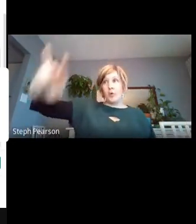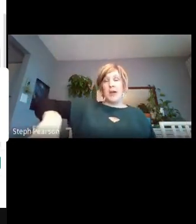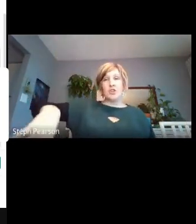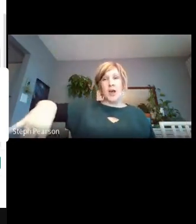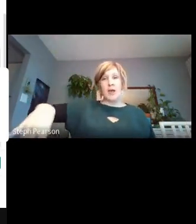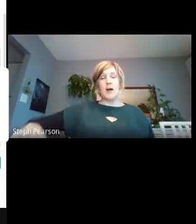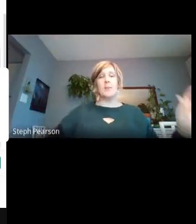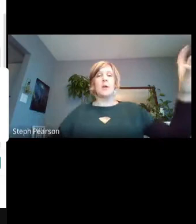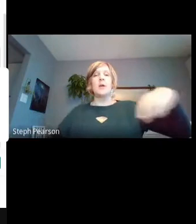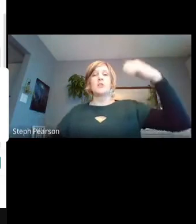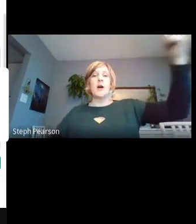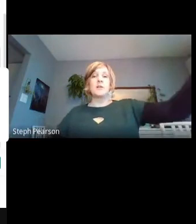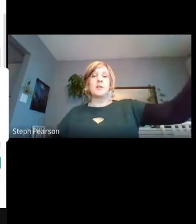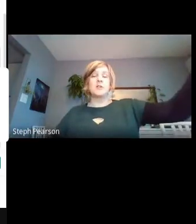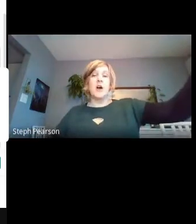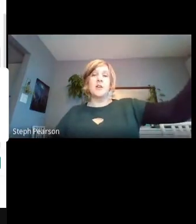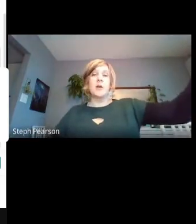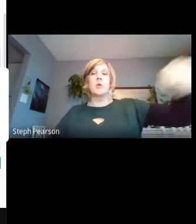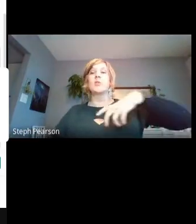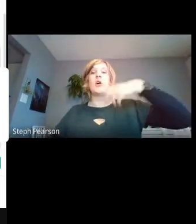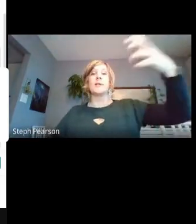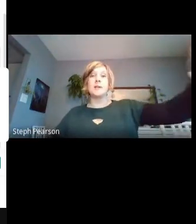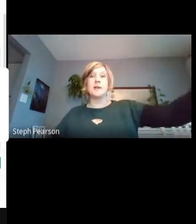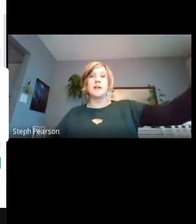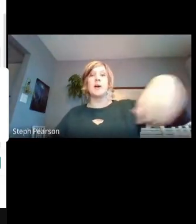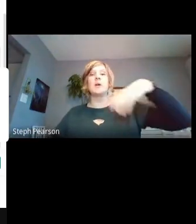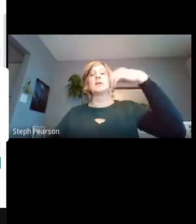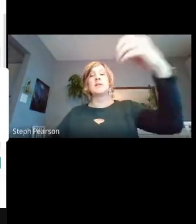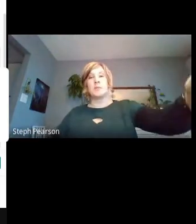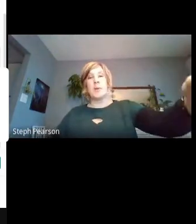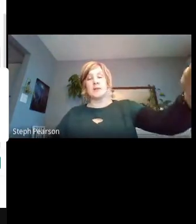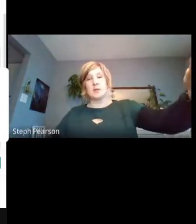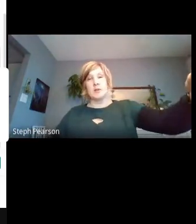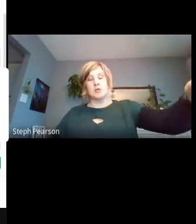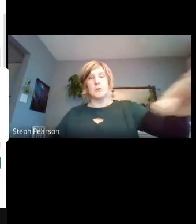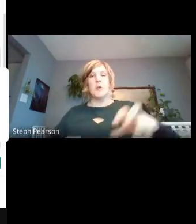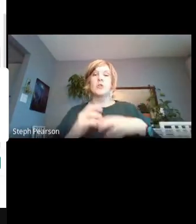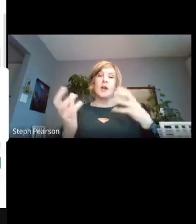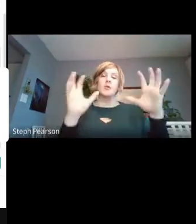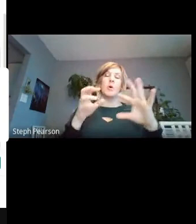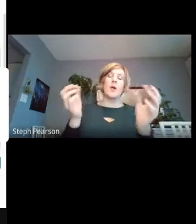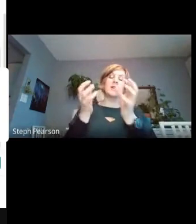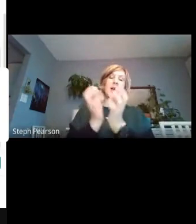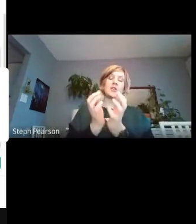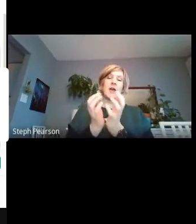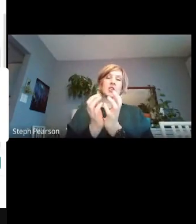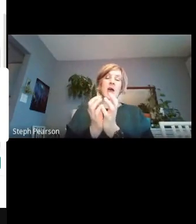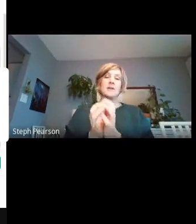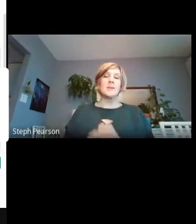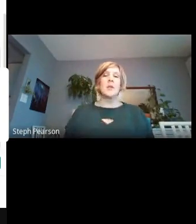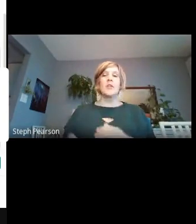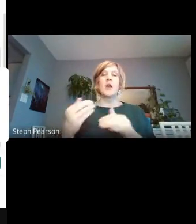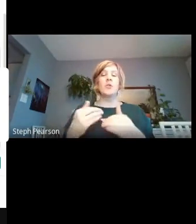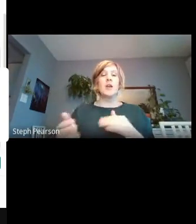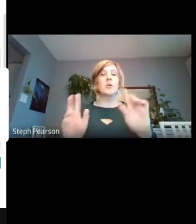can pull that chat up toss it in a document or toss it in an email send it back to the teacher so that is one way to catch that